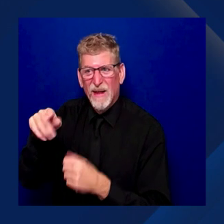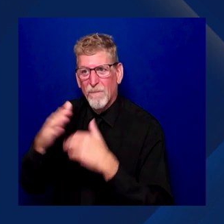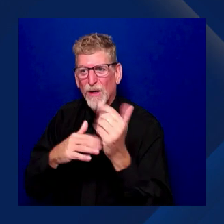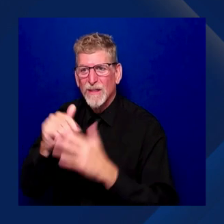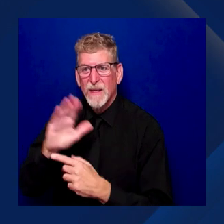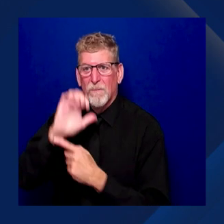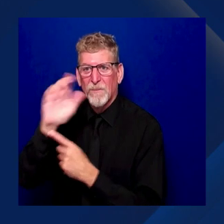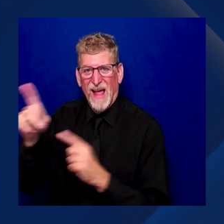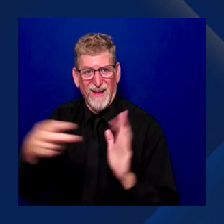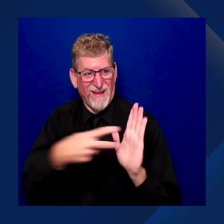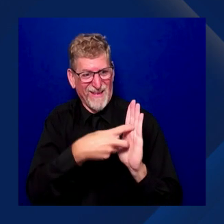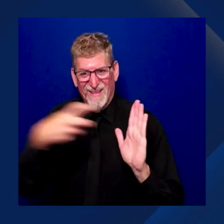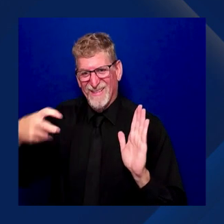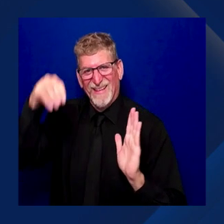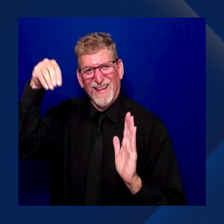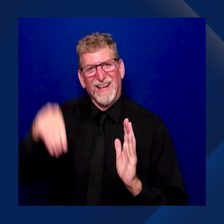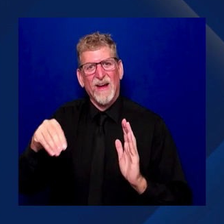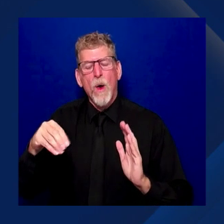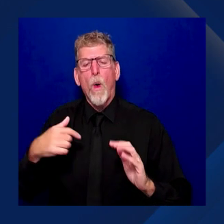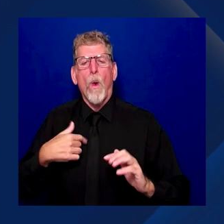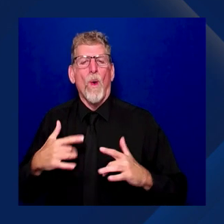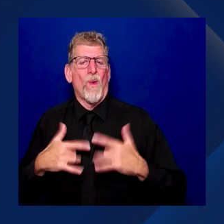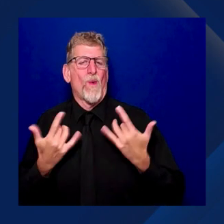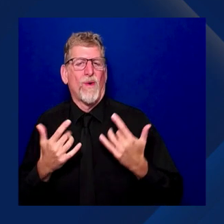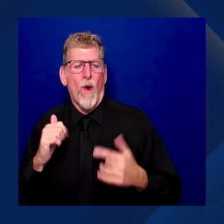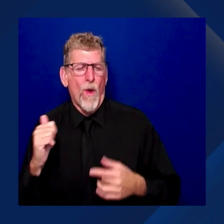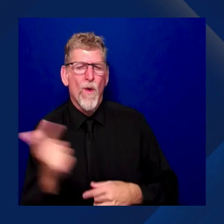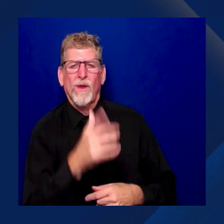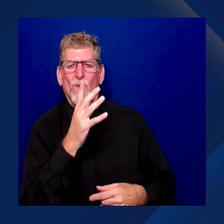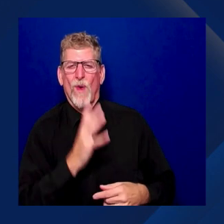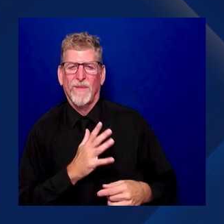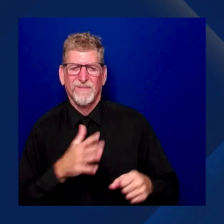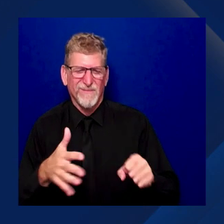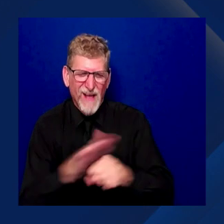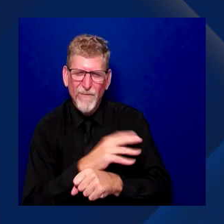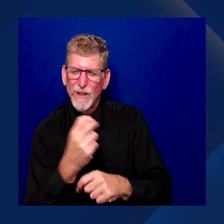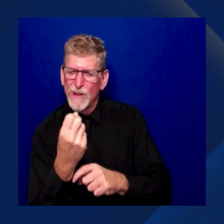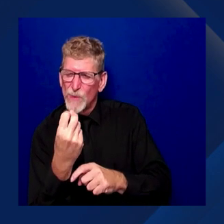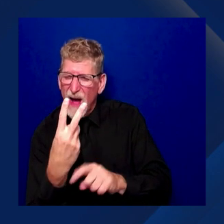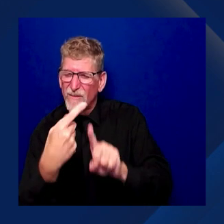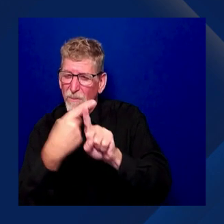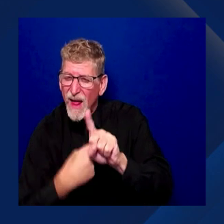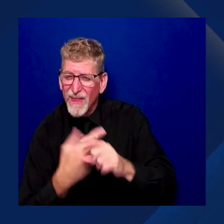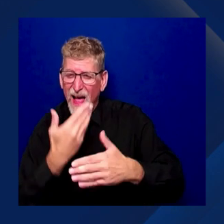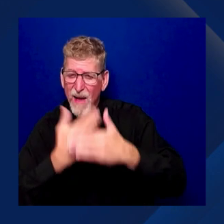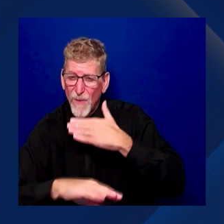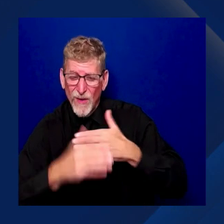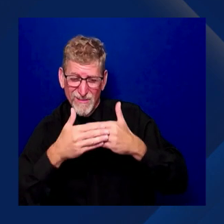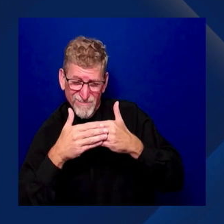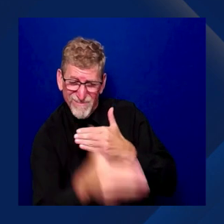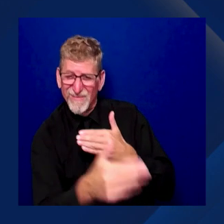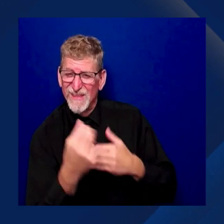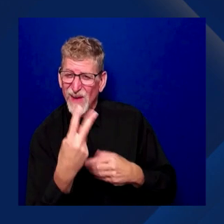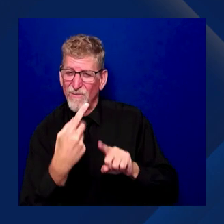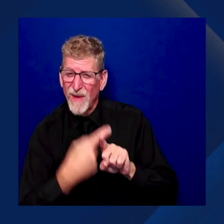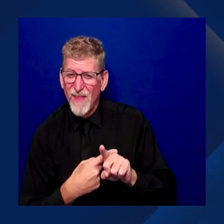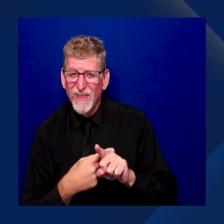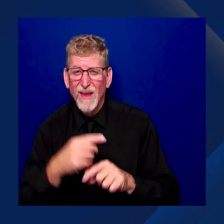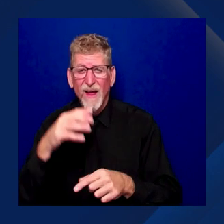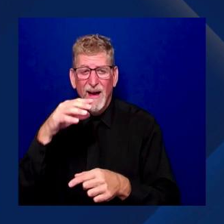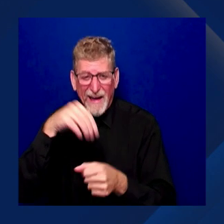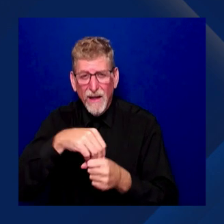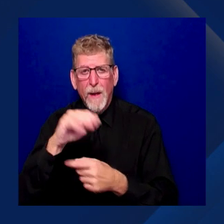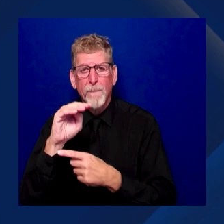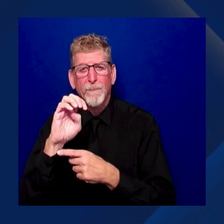of postpartum coverage, regardless of which state she calls home. 1/3 of pregnancy and birth-related